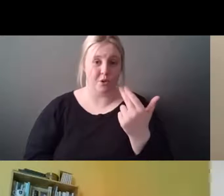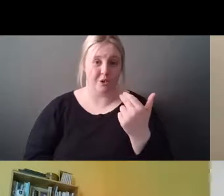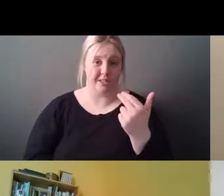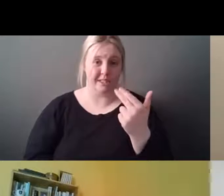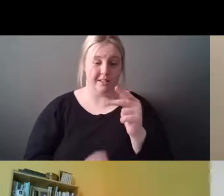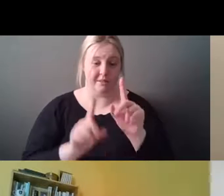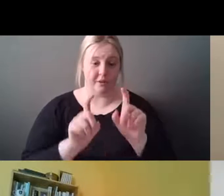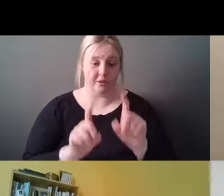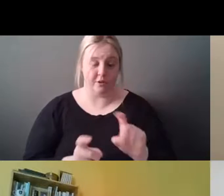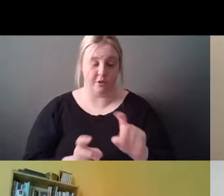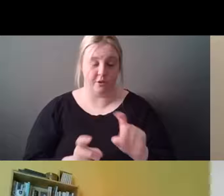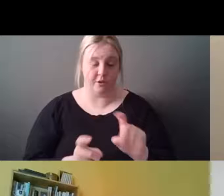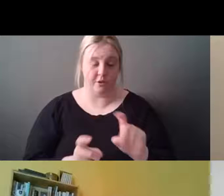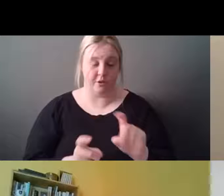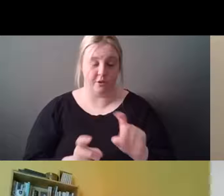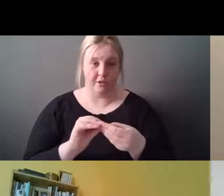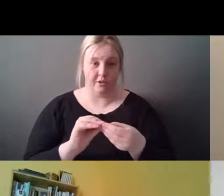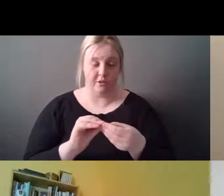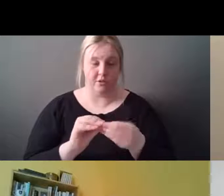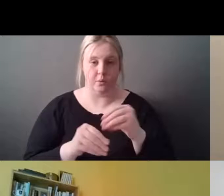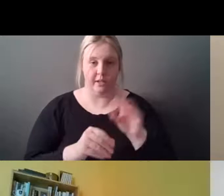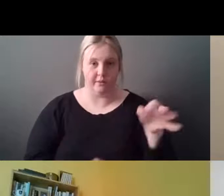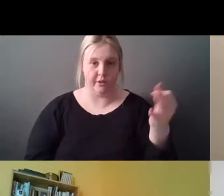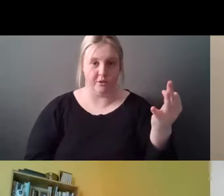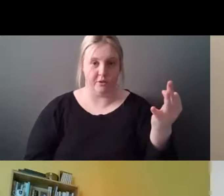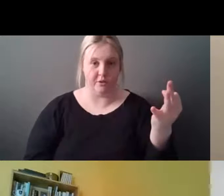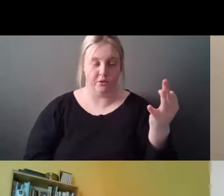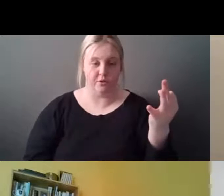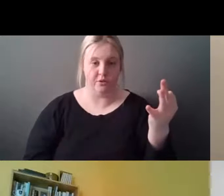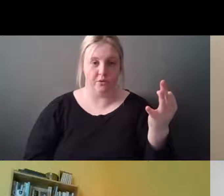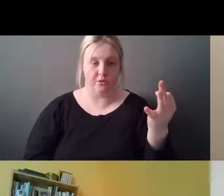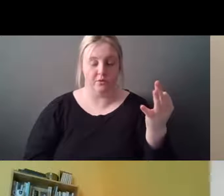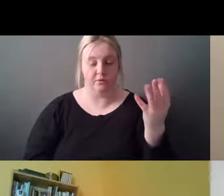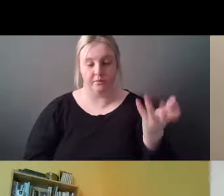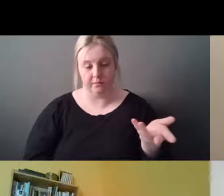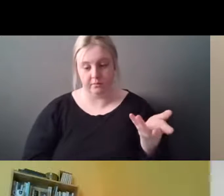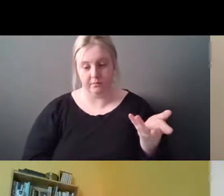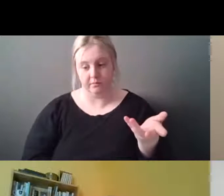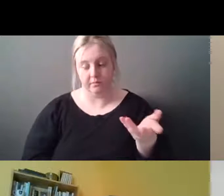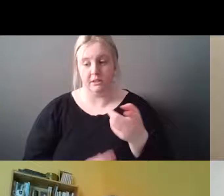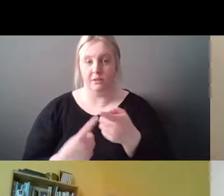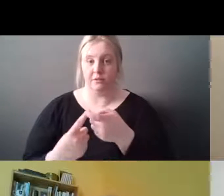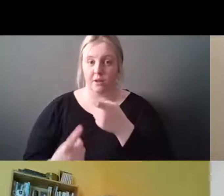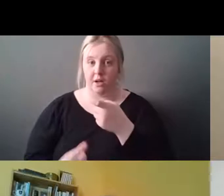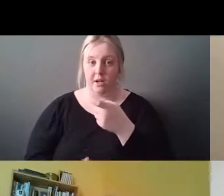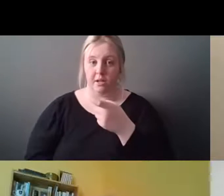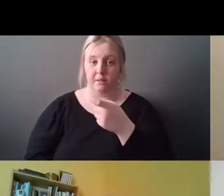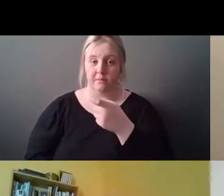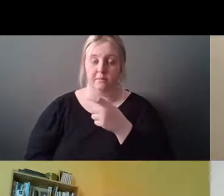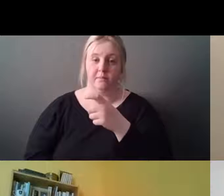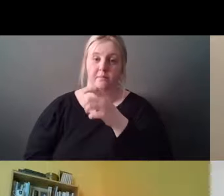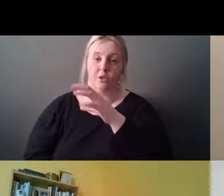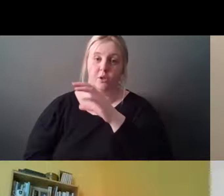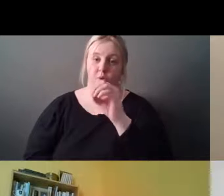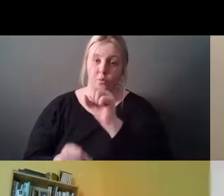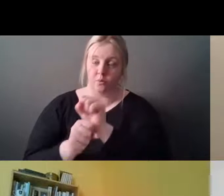were completed in French. Now, from our colleague, our Francophone colleagues, it's